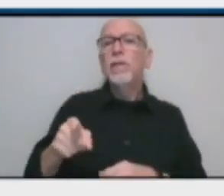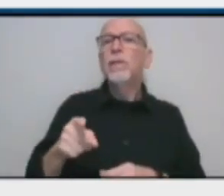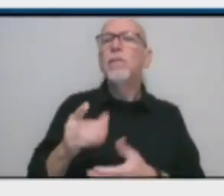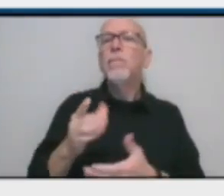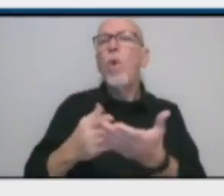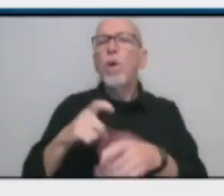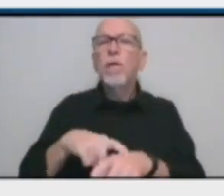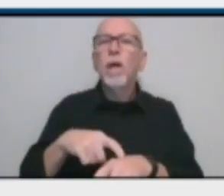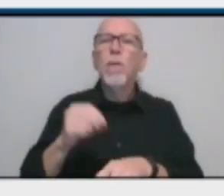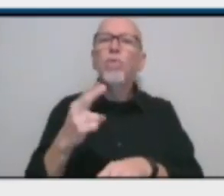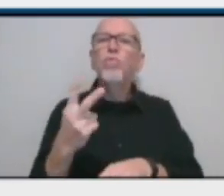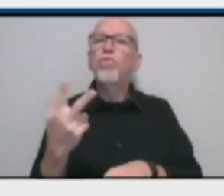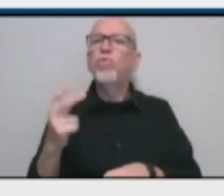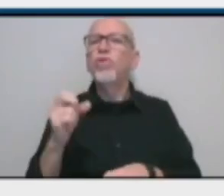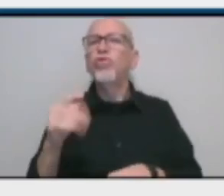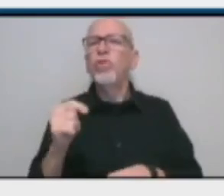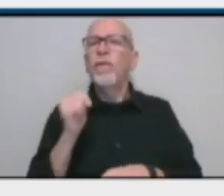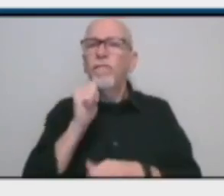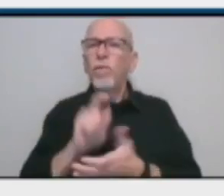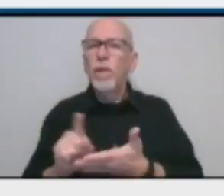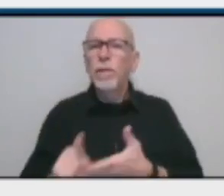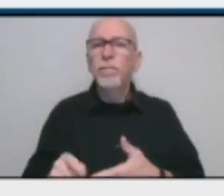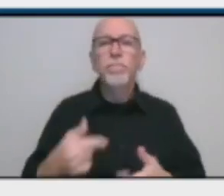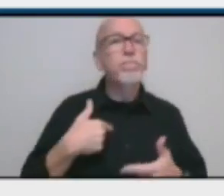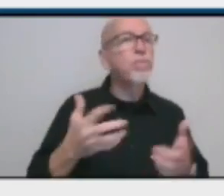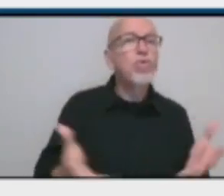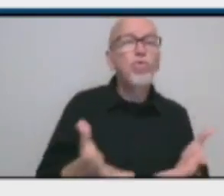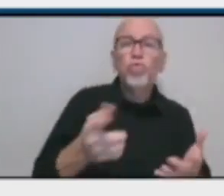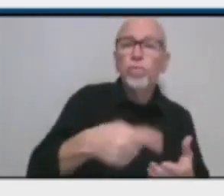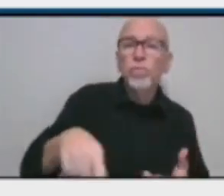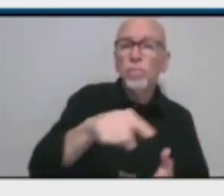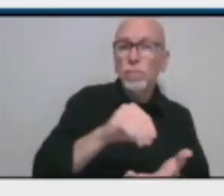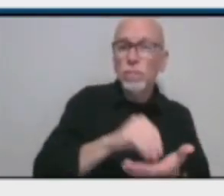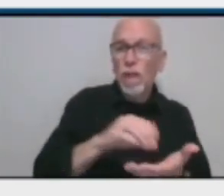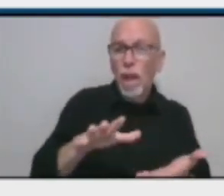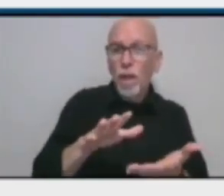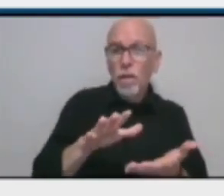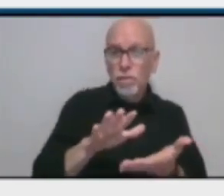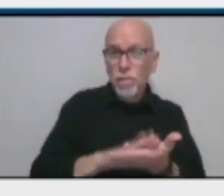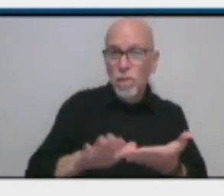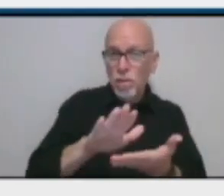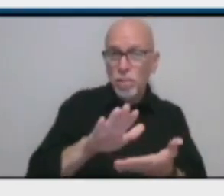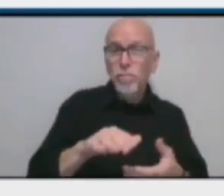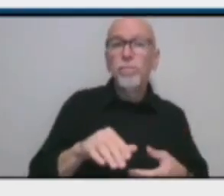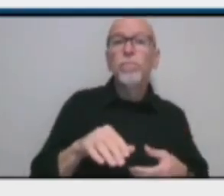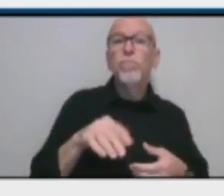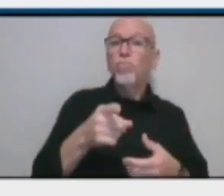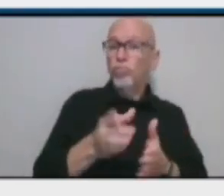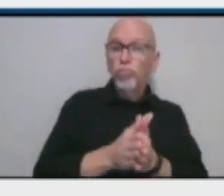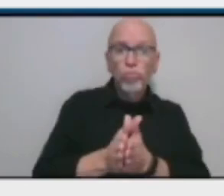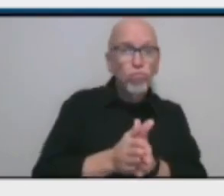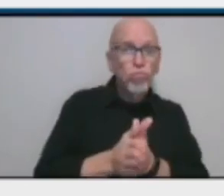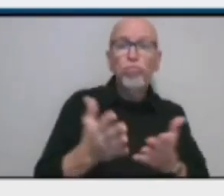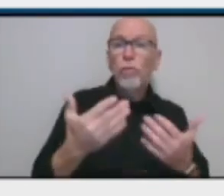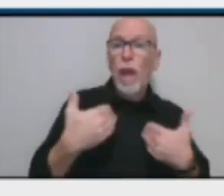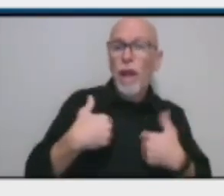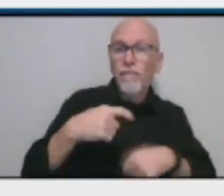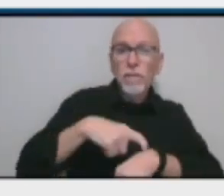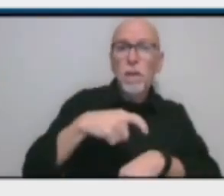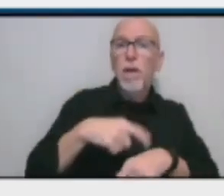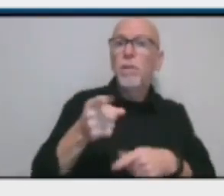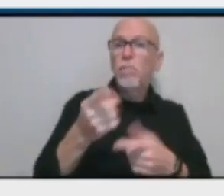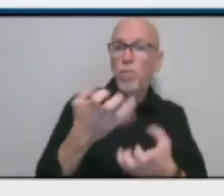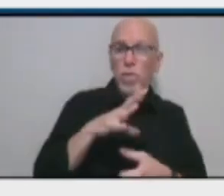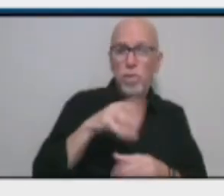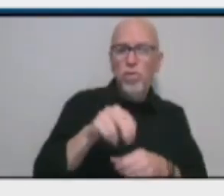week. I encourage any college student who has the availability and the desire to help to sign up for the student workforce at the link